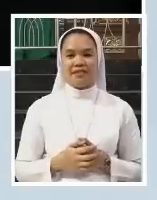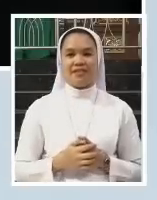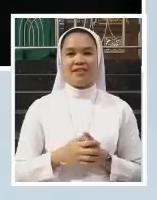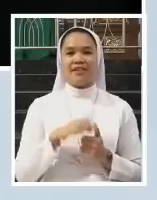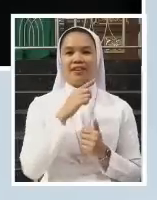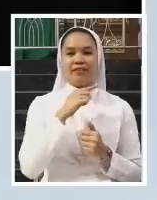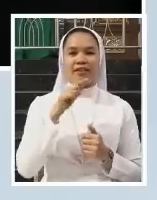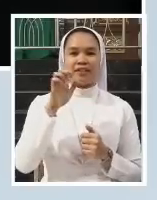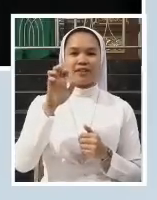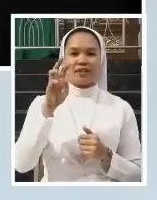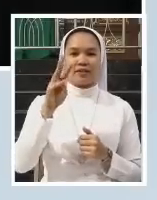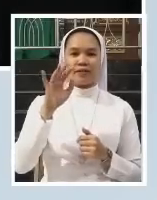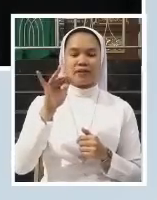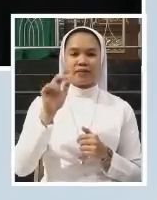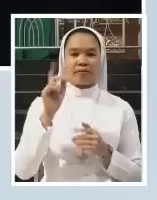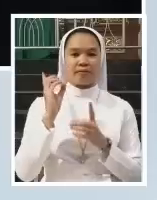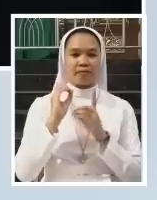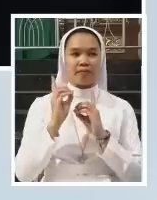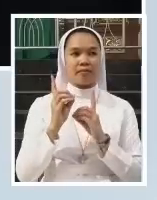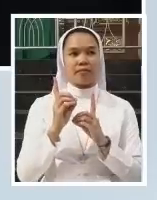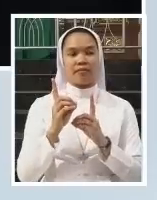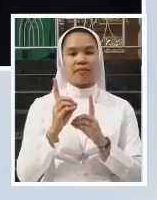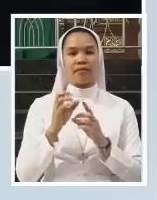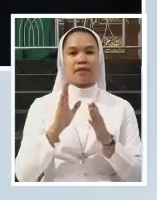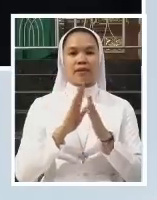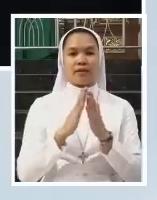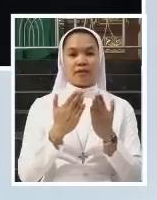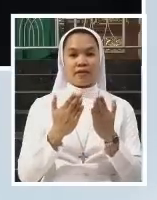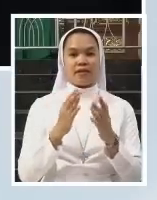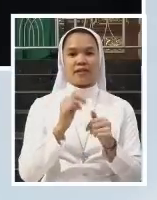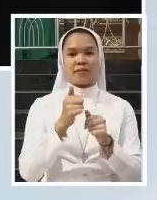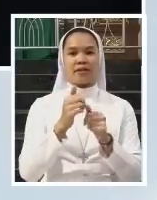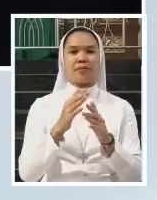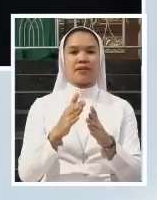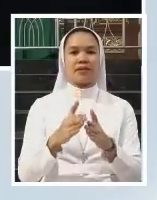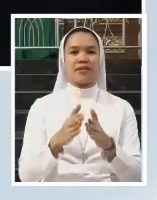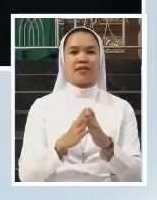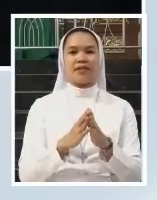Father Erwin Blasa, Director, Commission on Biblical Apostolate.